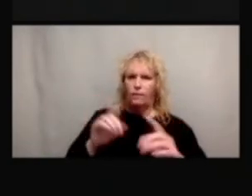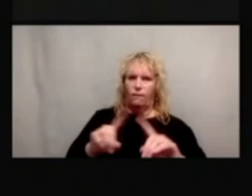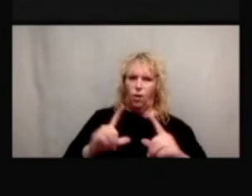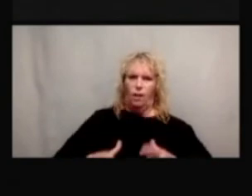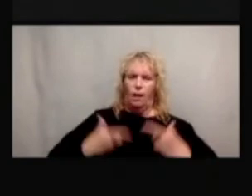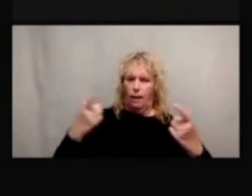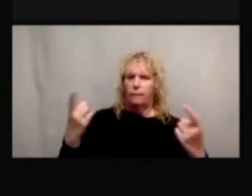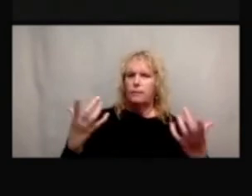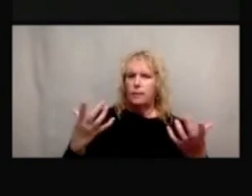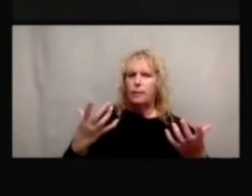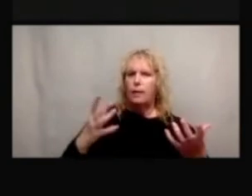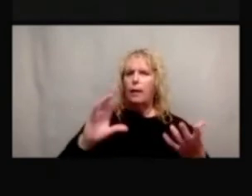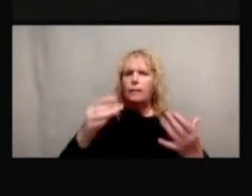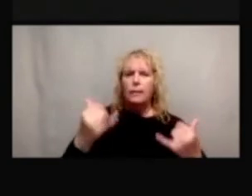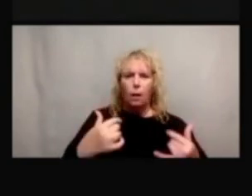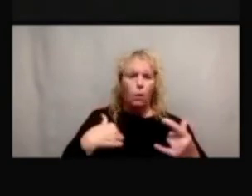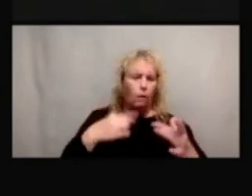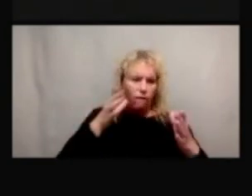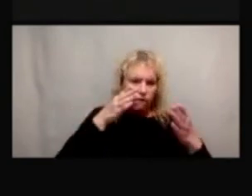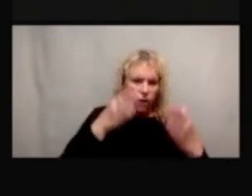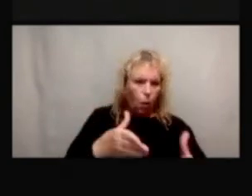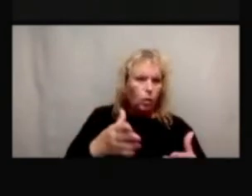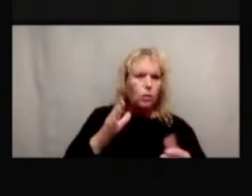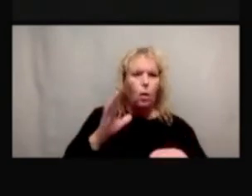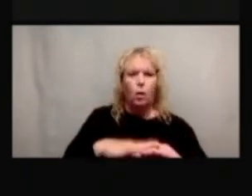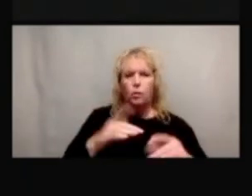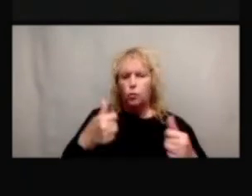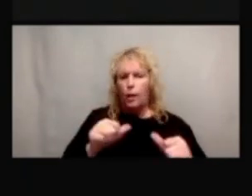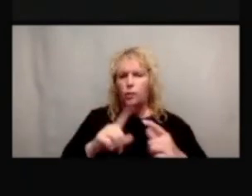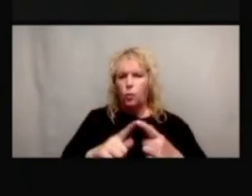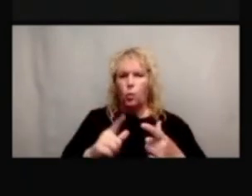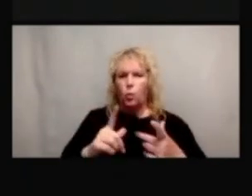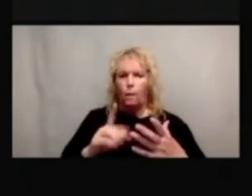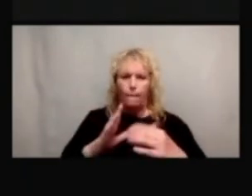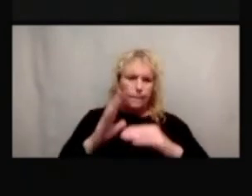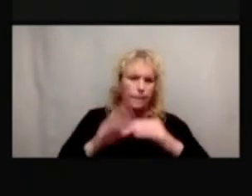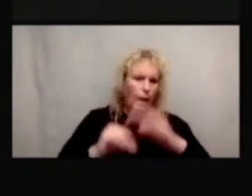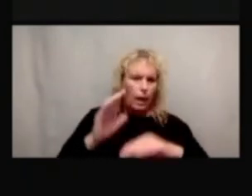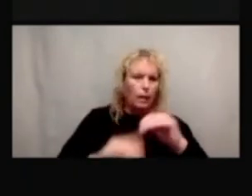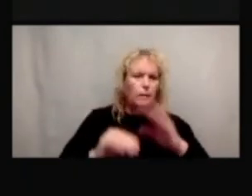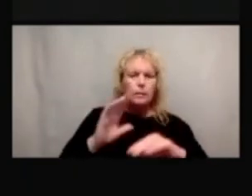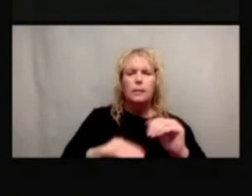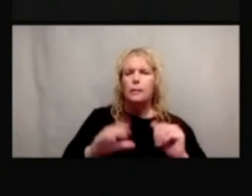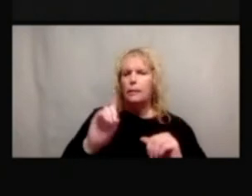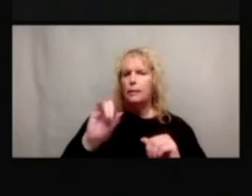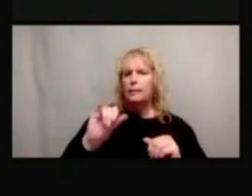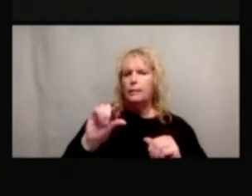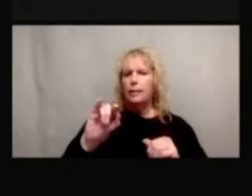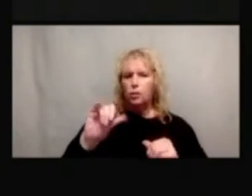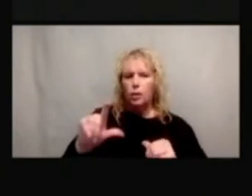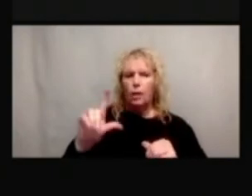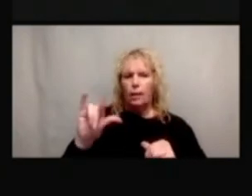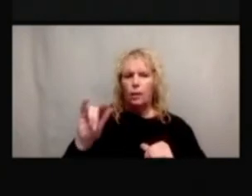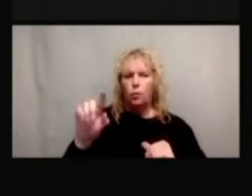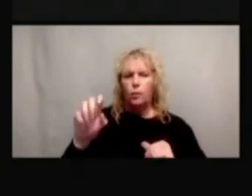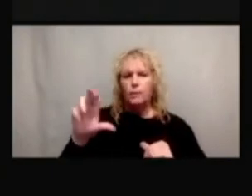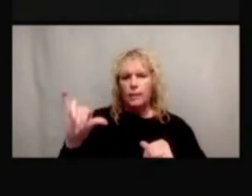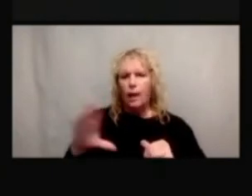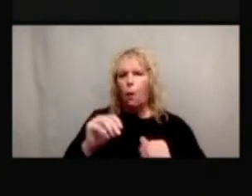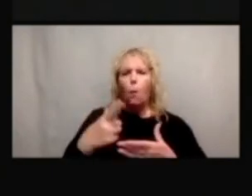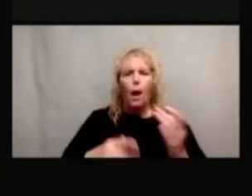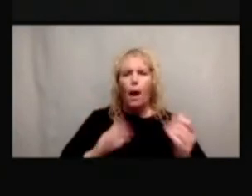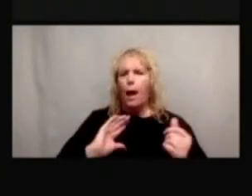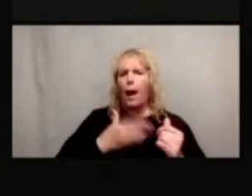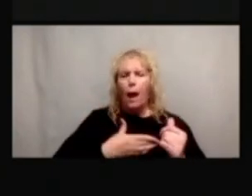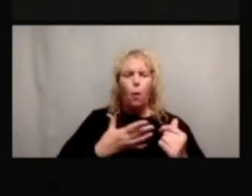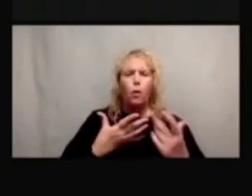while we're focused on kind of building that digital literacy and then explaining what we do, right? Our expertise is in